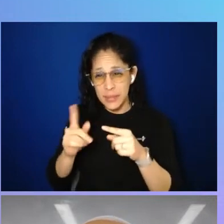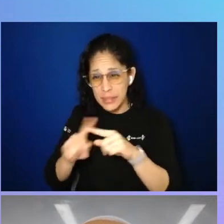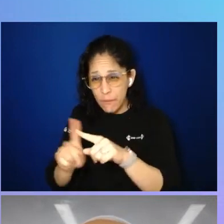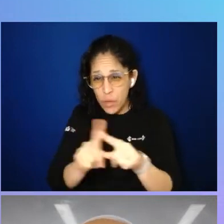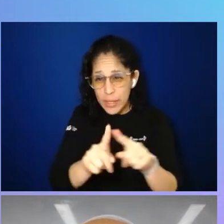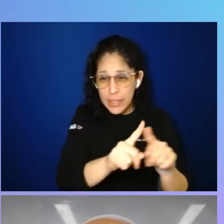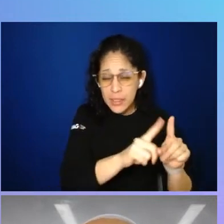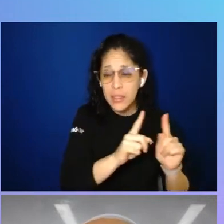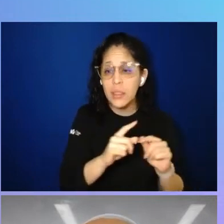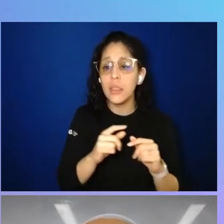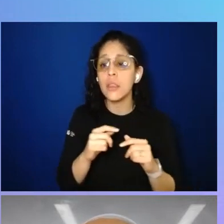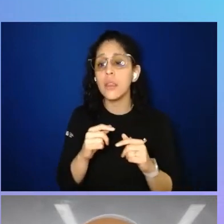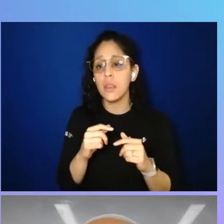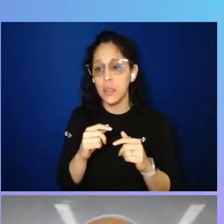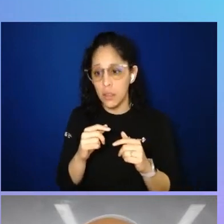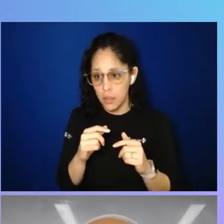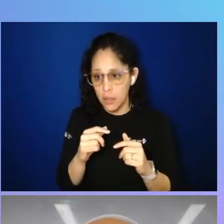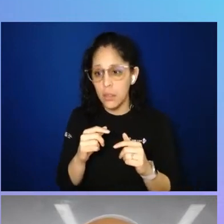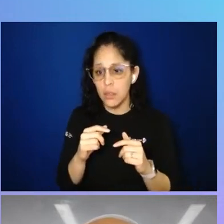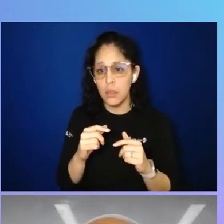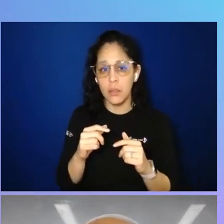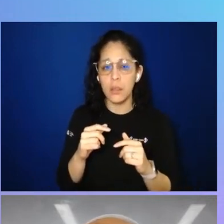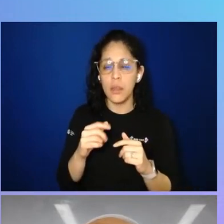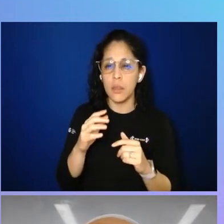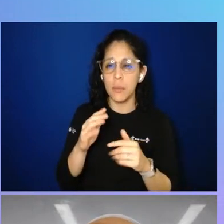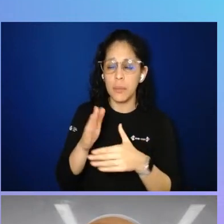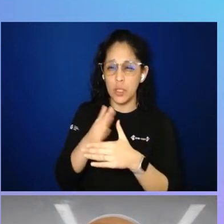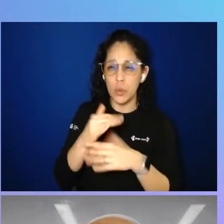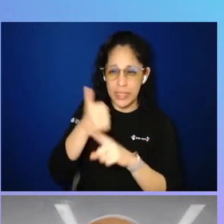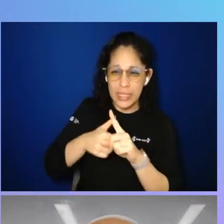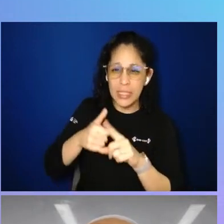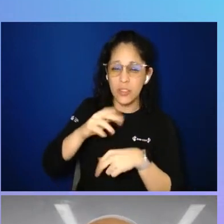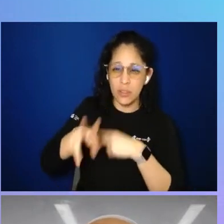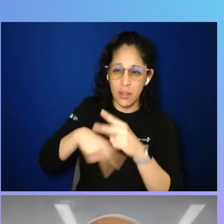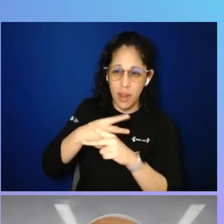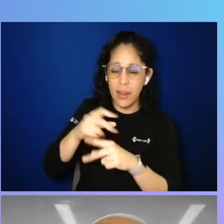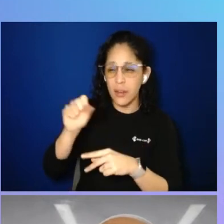between these text styles.